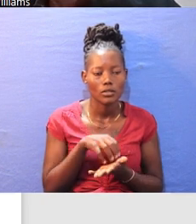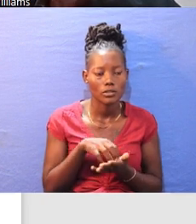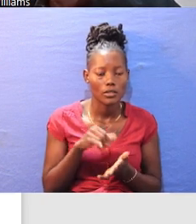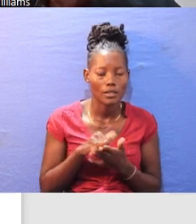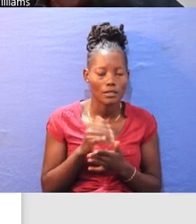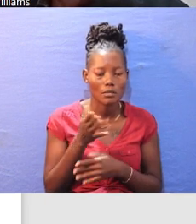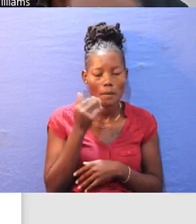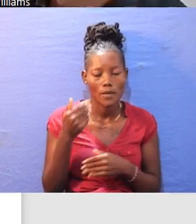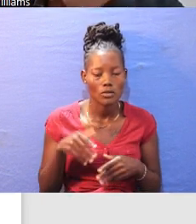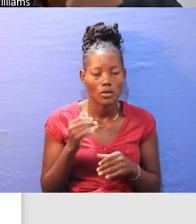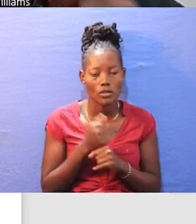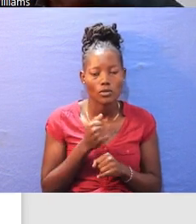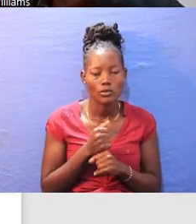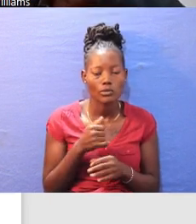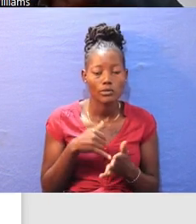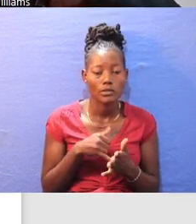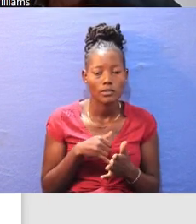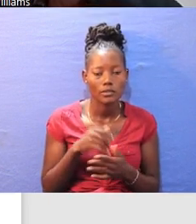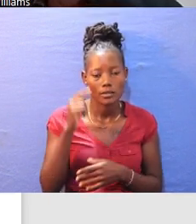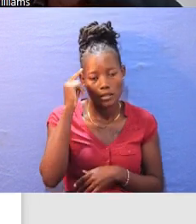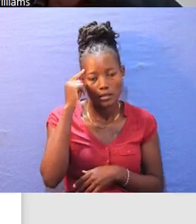easy conditioning. That's my favorite way to do it.